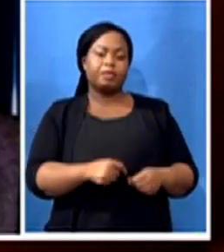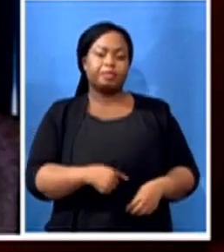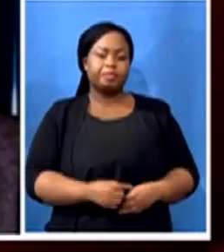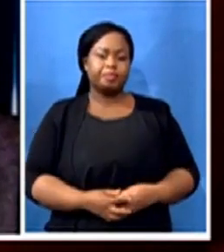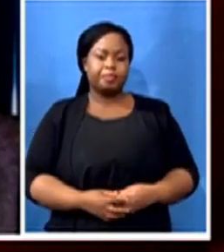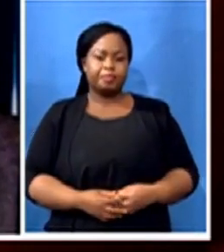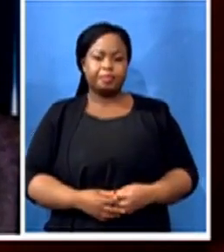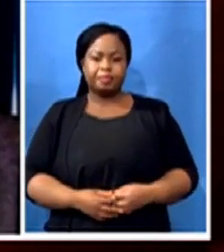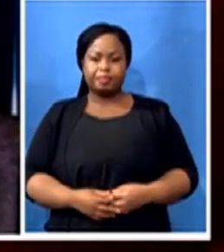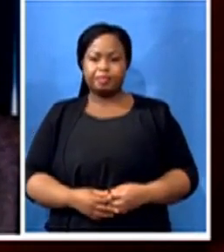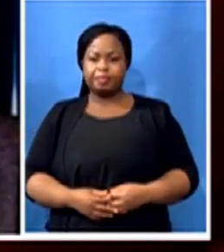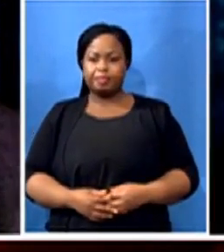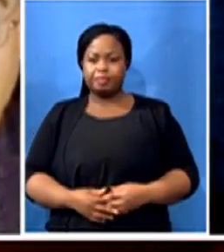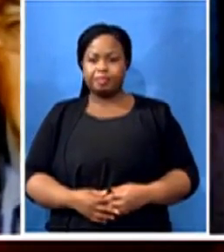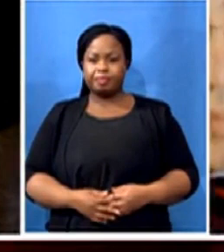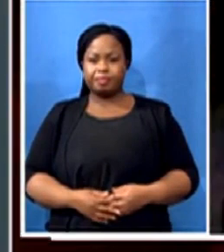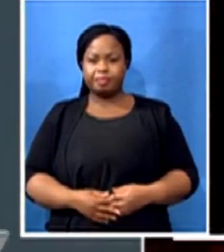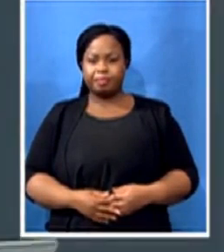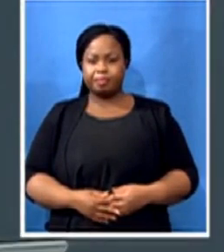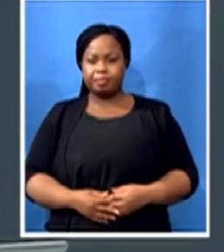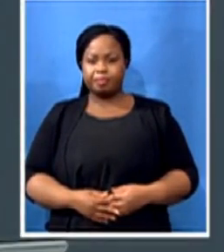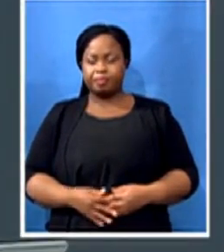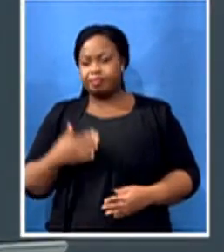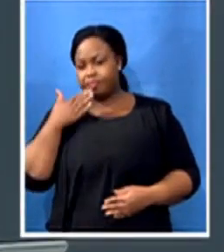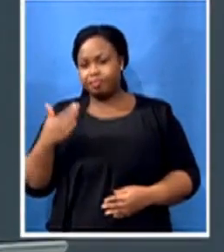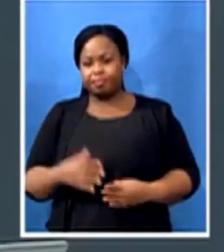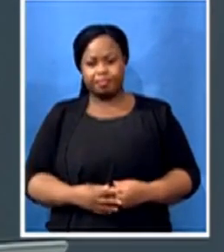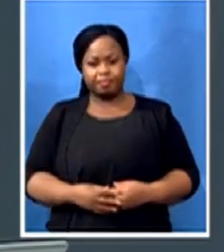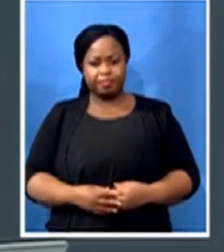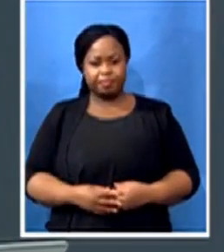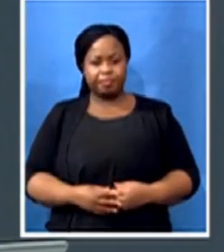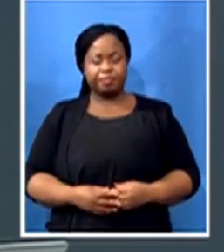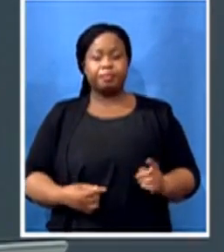Thank you very much. All right, that was political analyst there, Professor Dirk Kotze. We're going to take